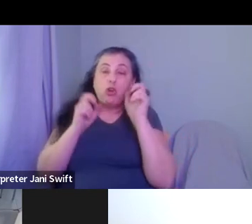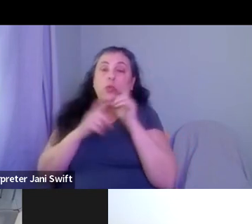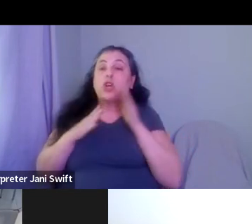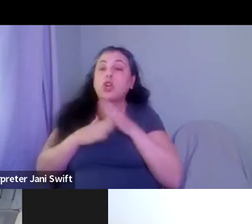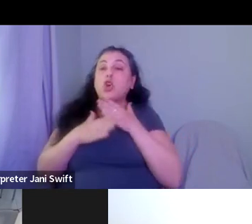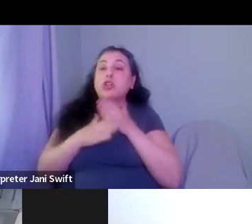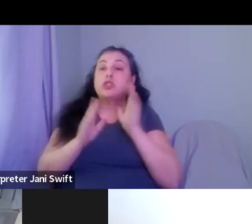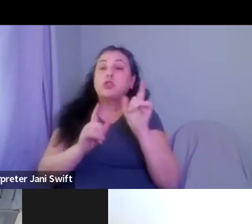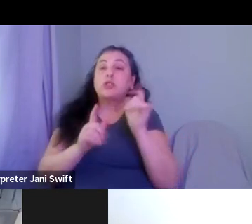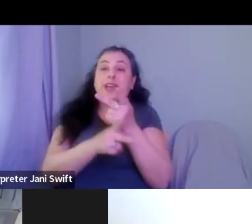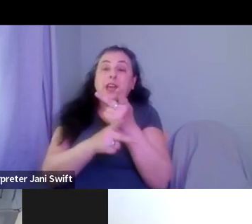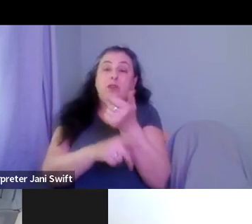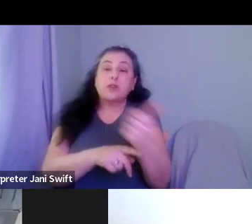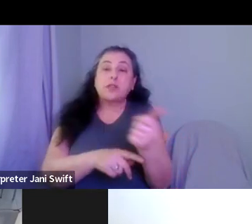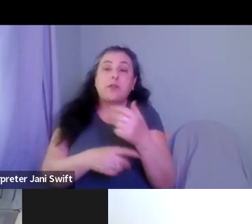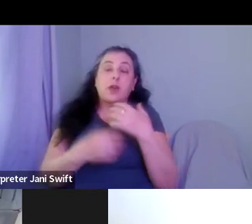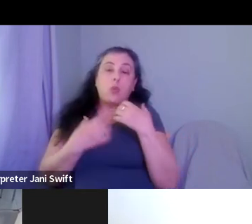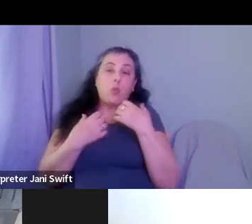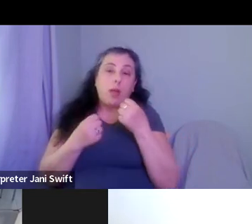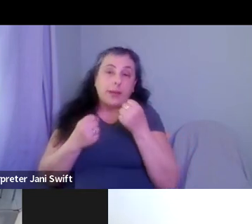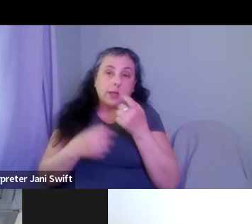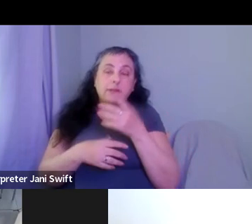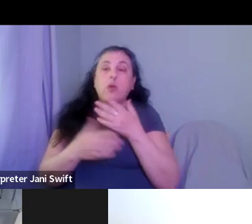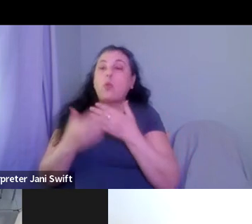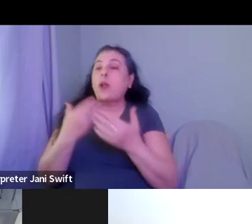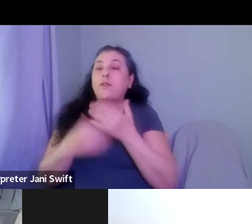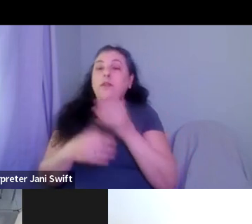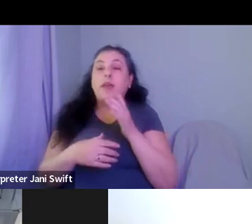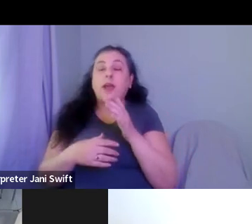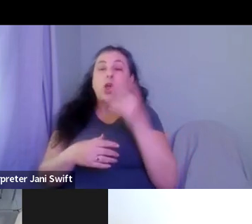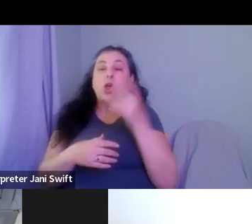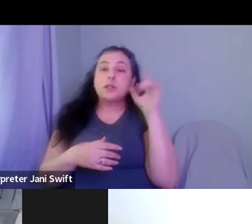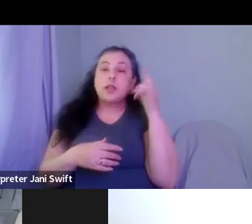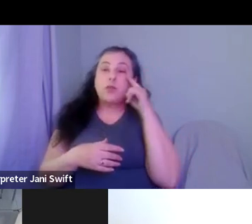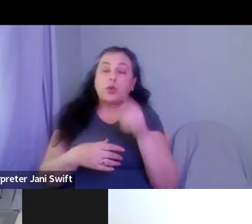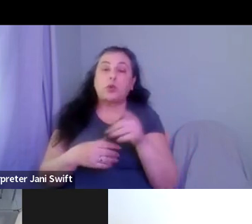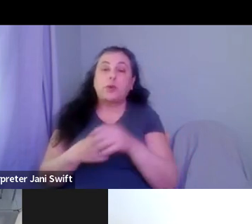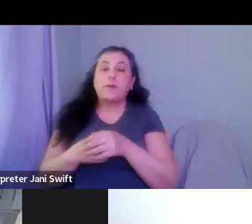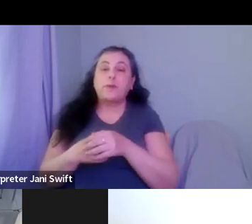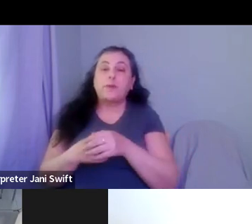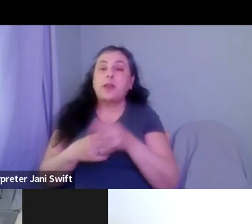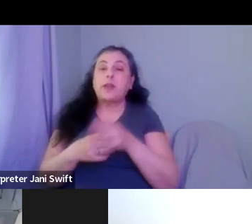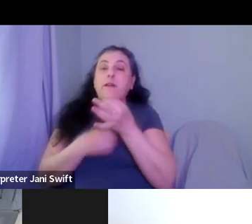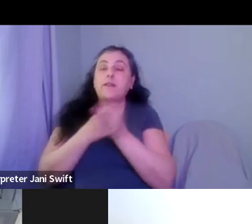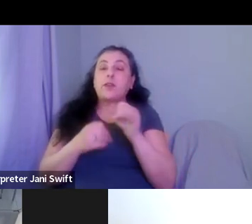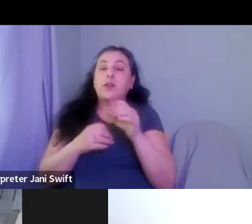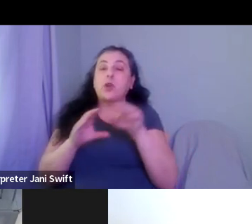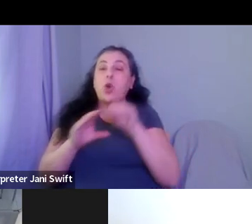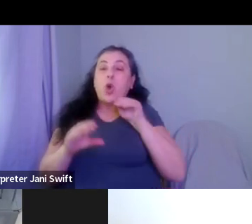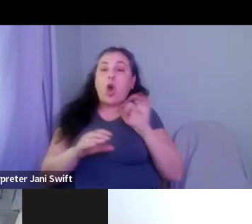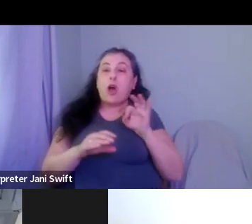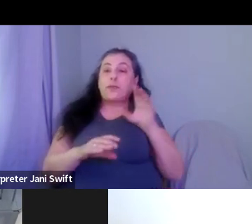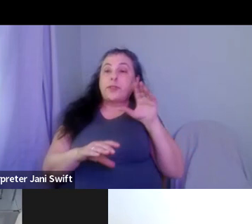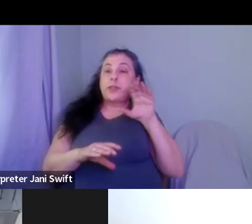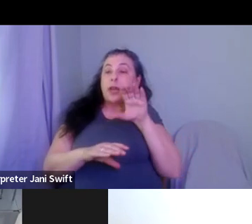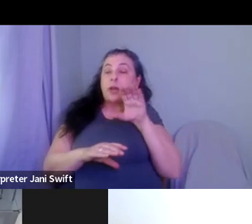take care of yourselves and well-being, and whatever that looks like to you. Feel free to take yourself out the camera and move away from